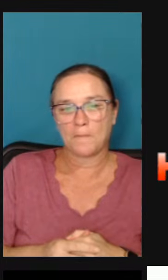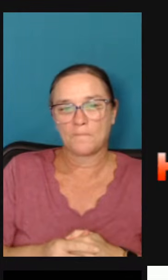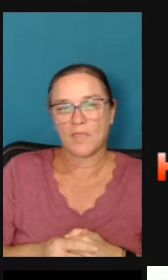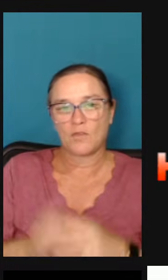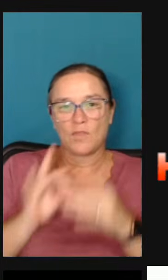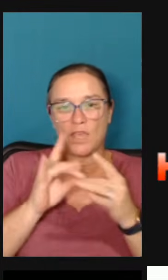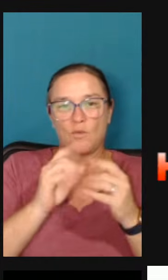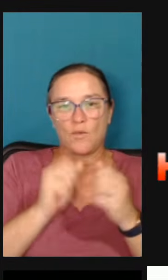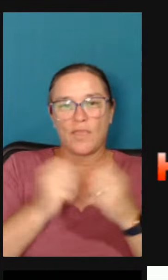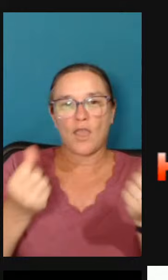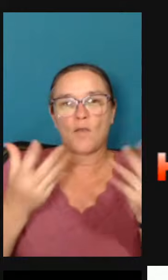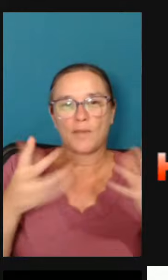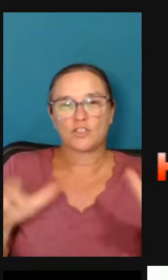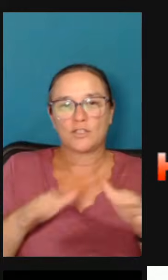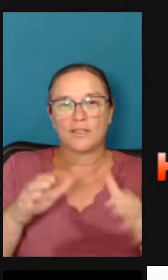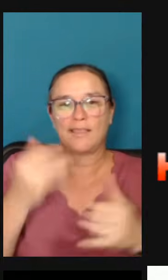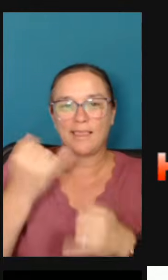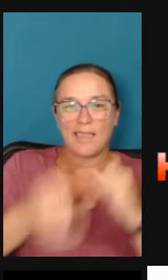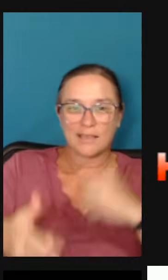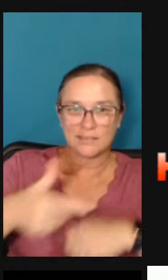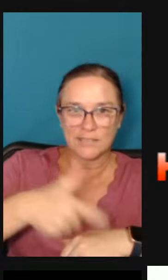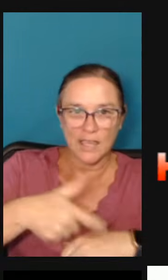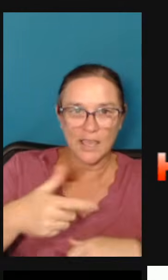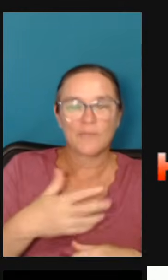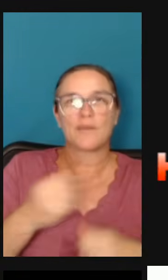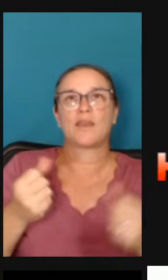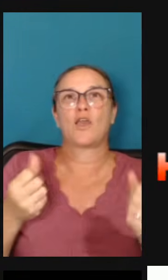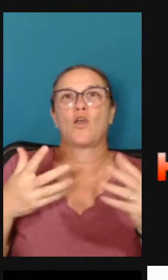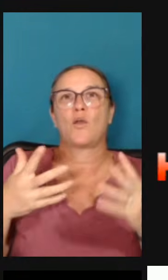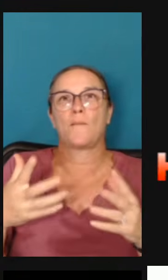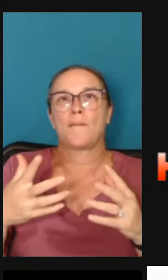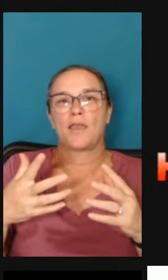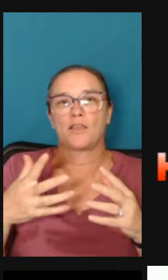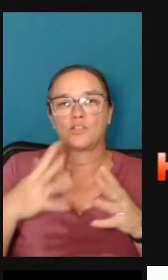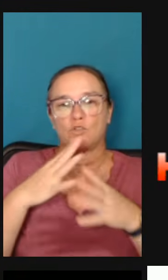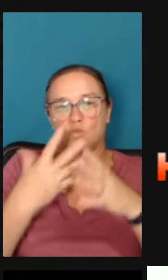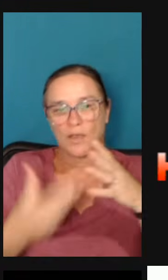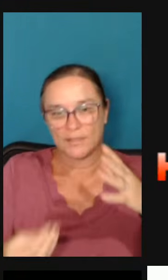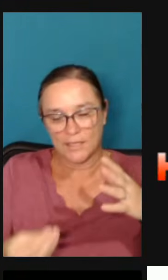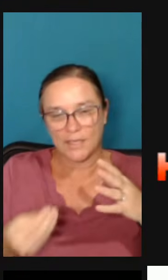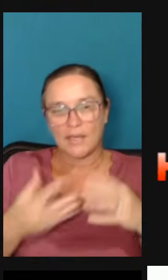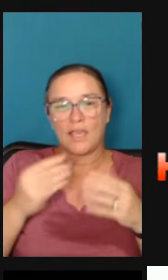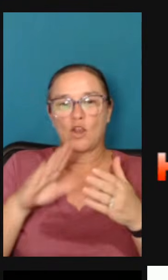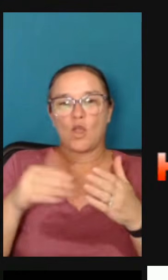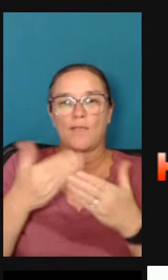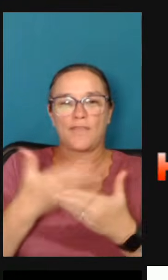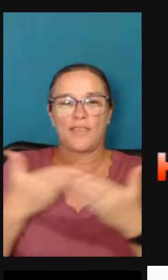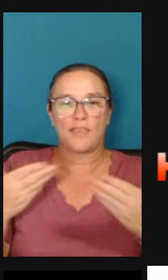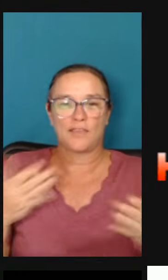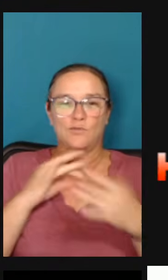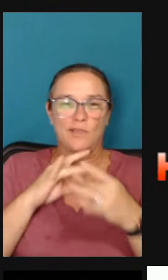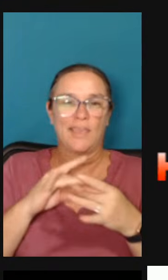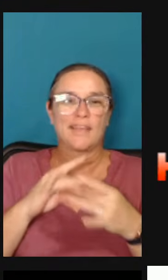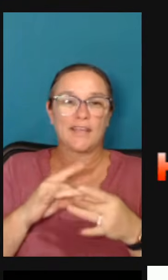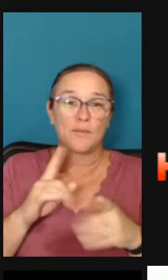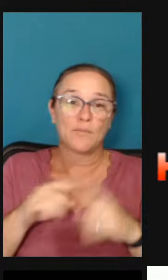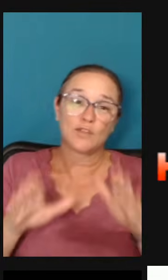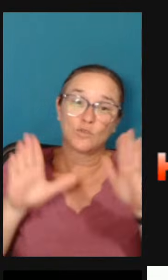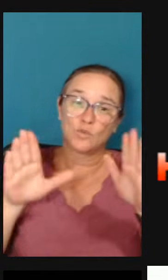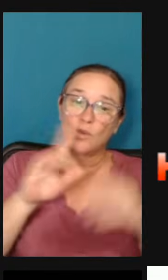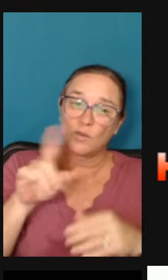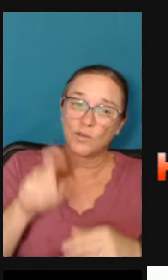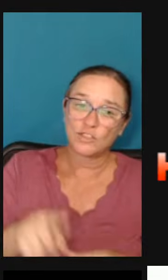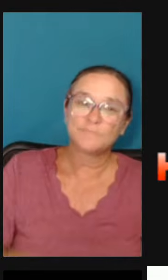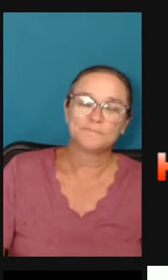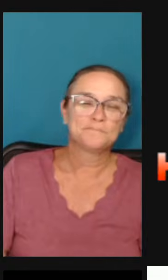time and how much drained back in and all kinds of other things that are messy as well. But it's a great question. Great